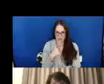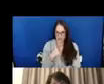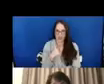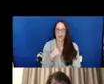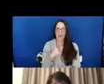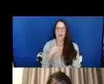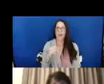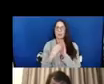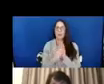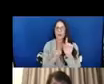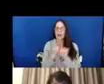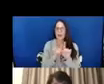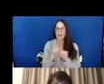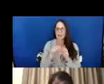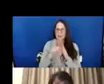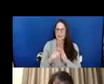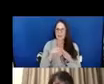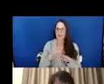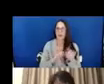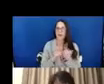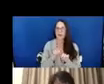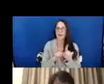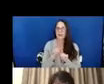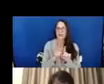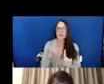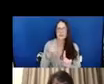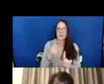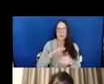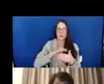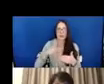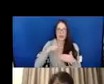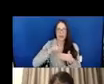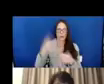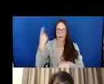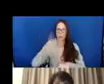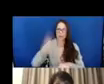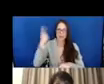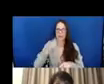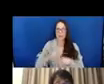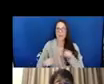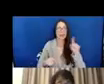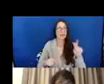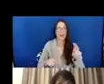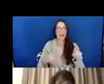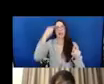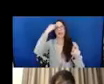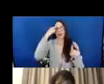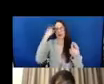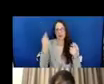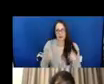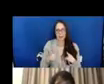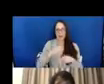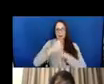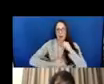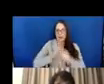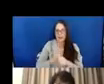interest on it, on the stimulus check. And I wrote, one time thing, but they took it as a whole year. So now it's like wanting